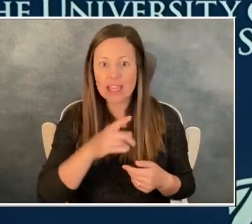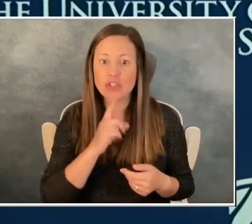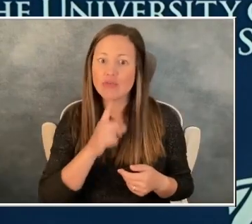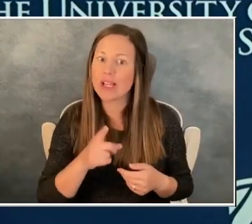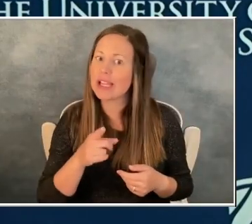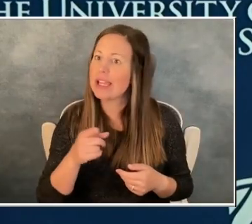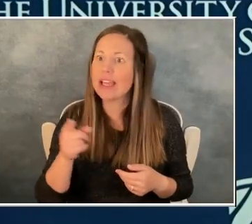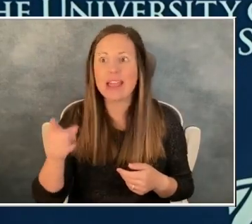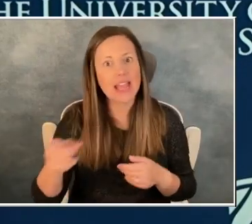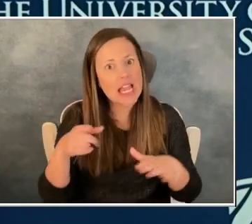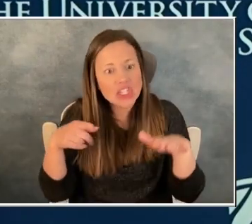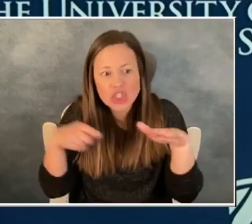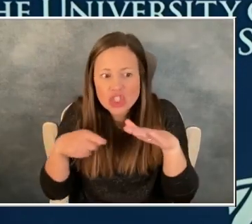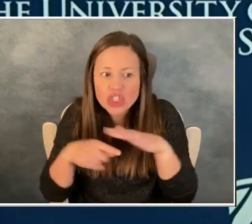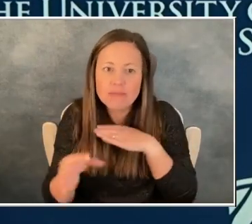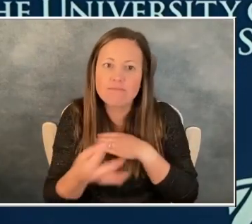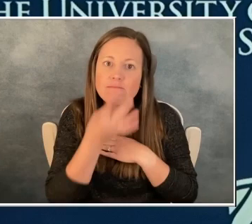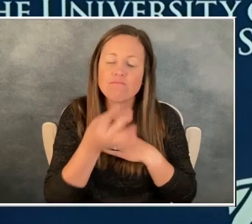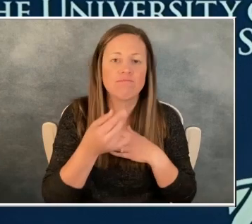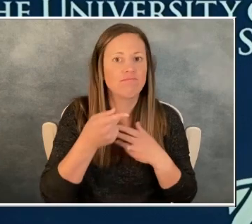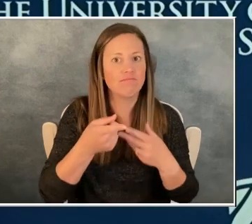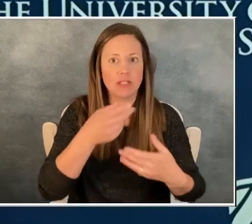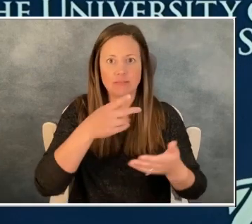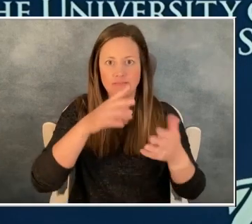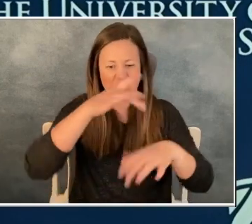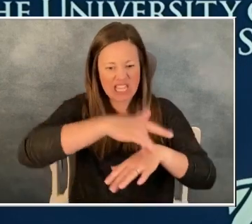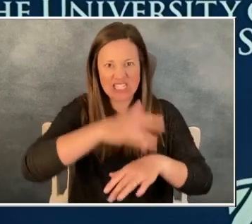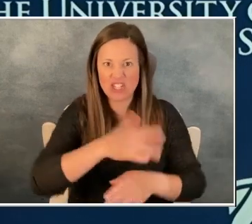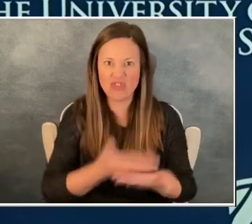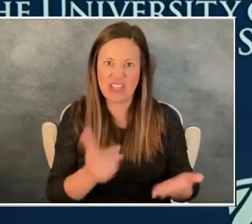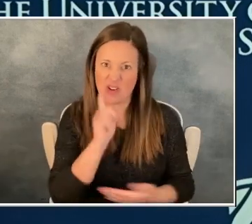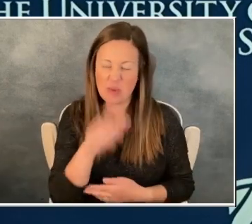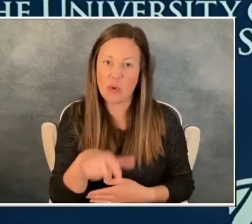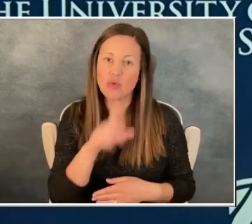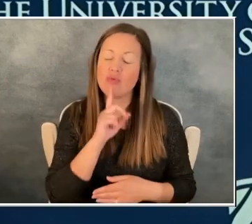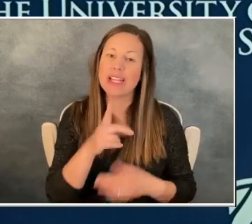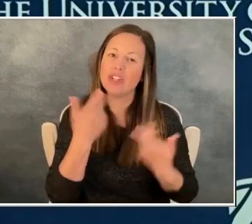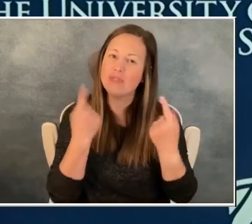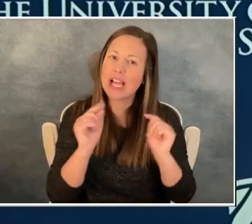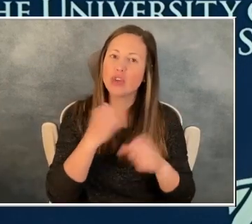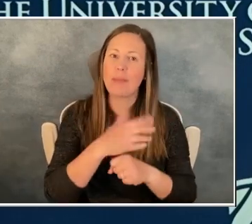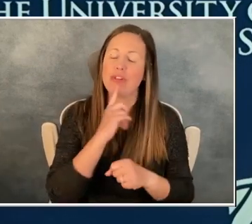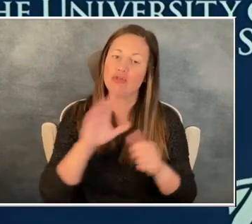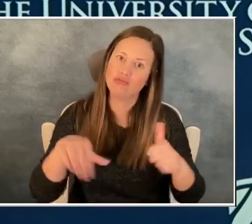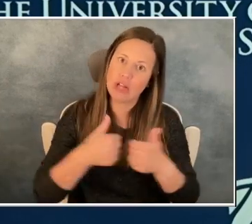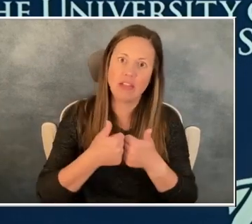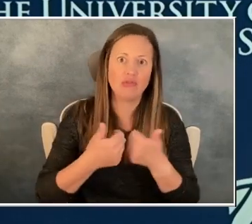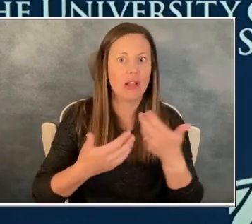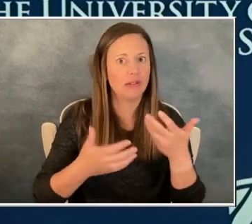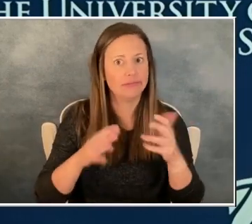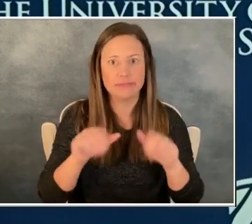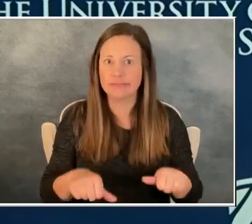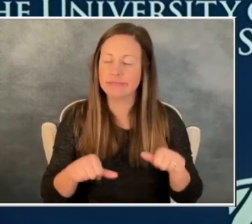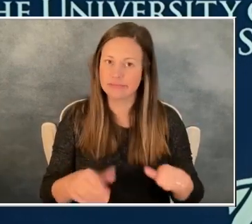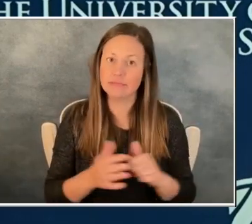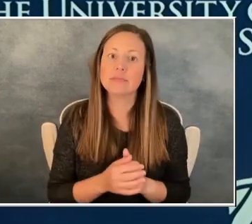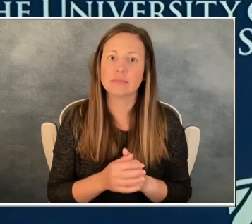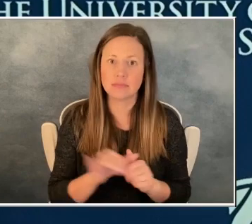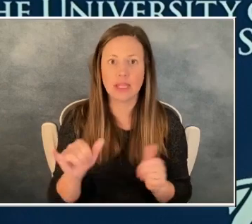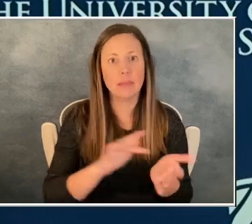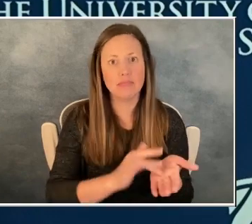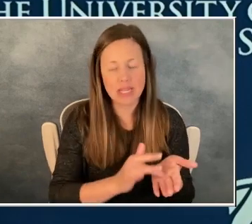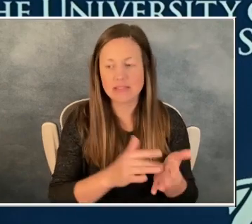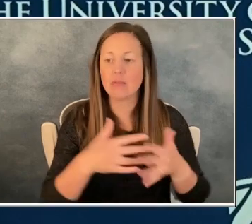stuff. So you want to make it as hard as you can for them. And so, like I said, keep stuff locked up, treat everything like a medication,